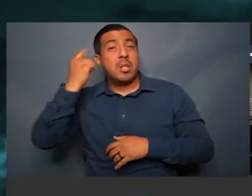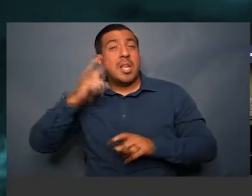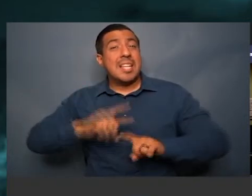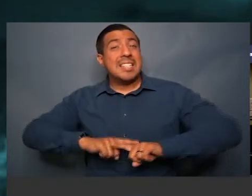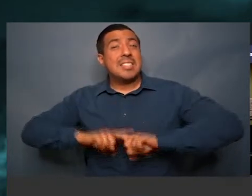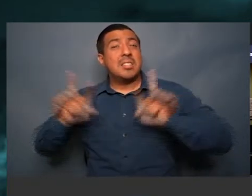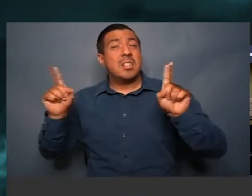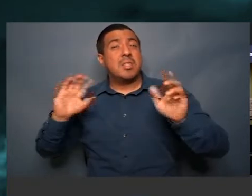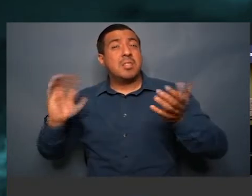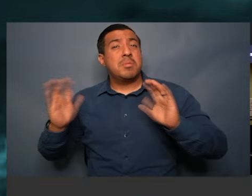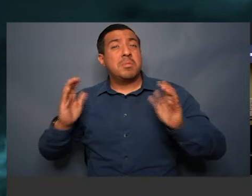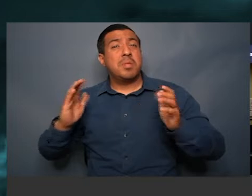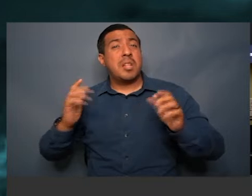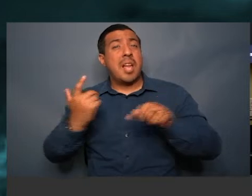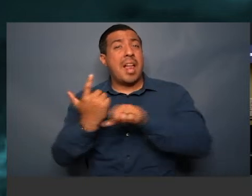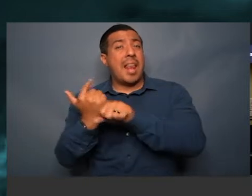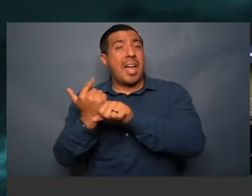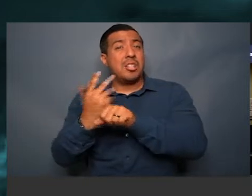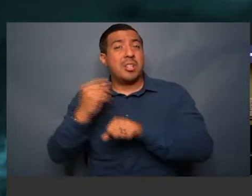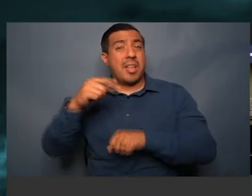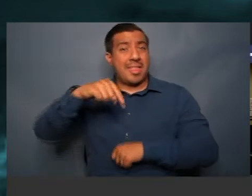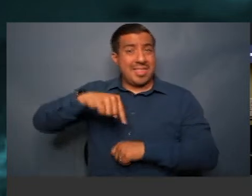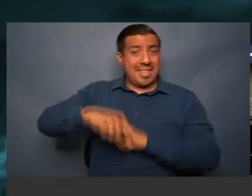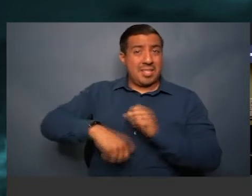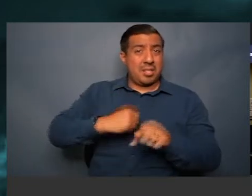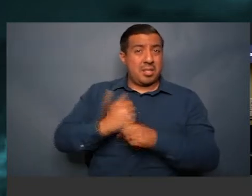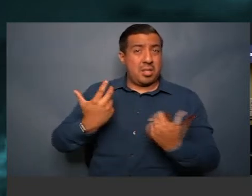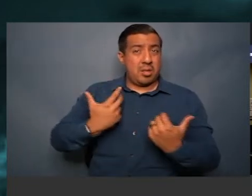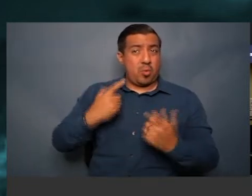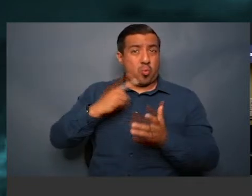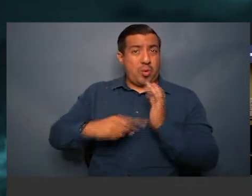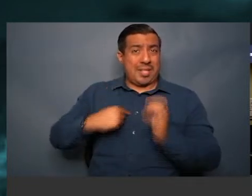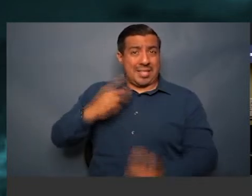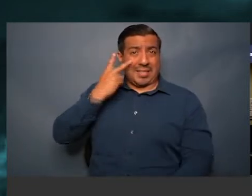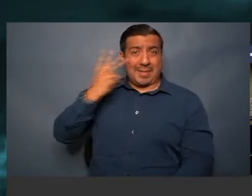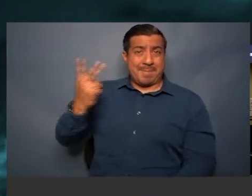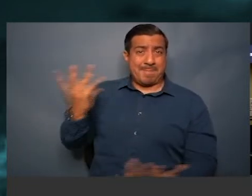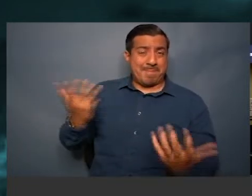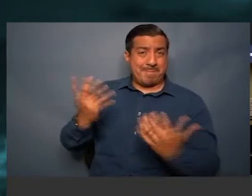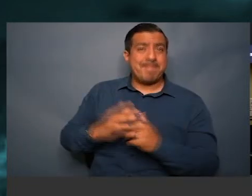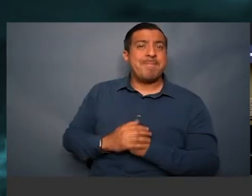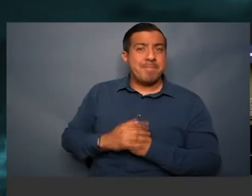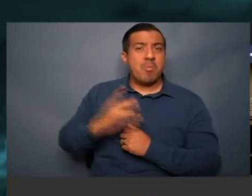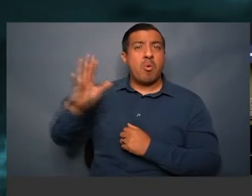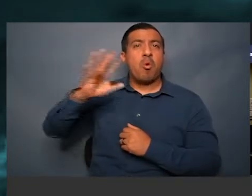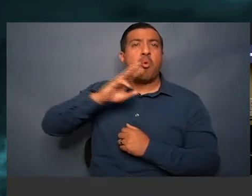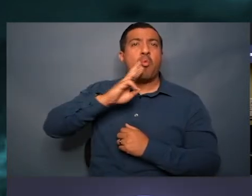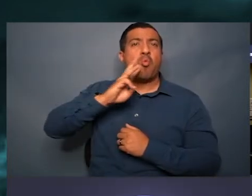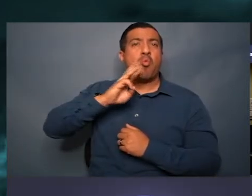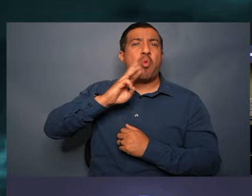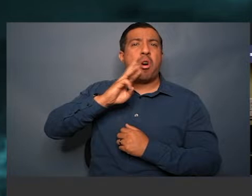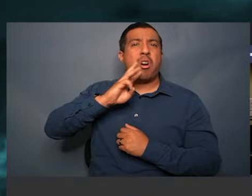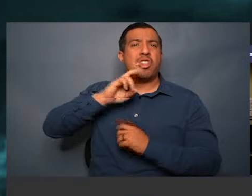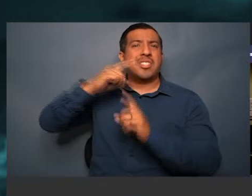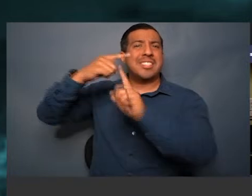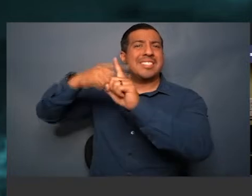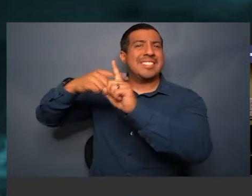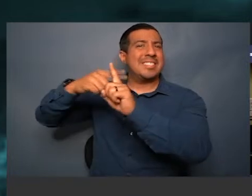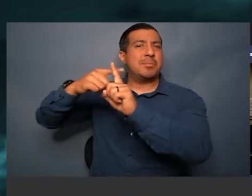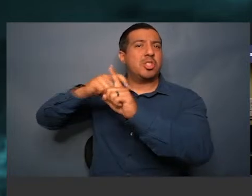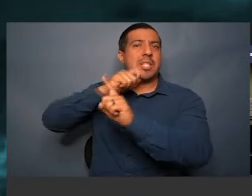between last year and this year is, based on what I could tell, is that water temperatures aren't quite as